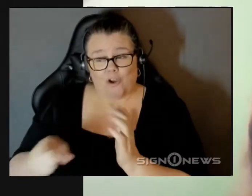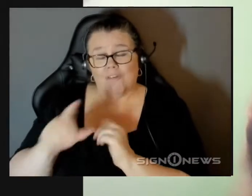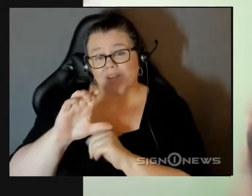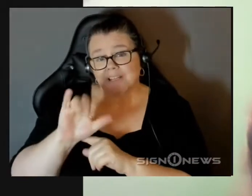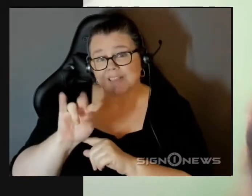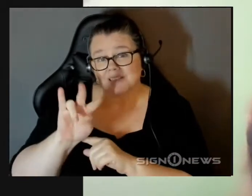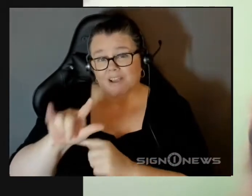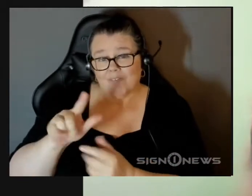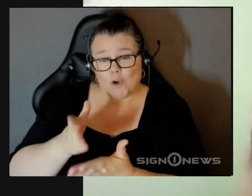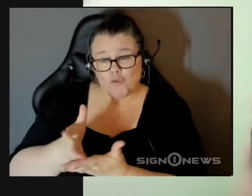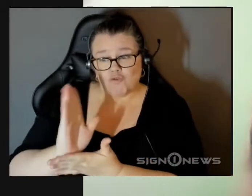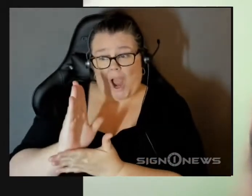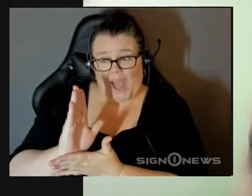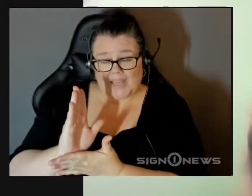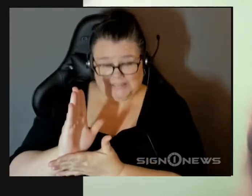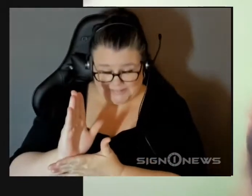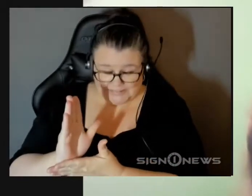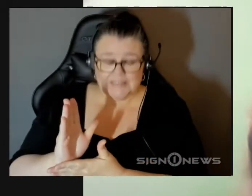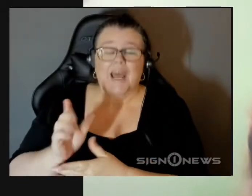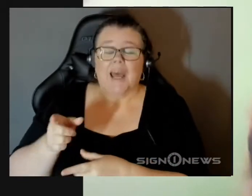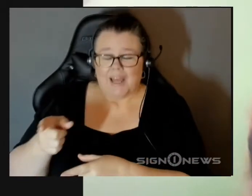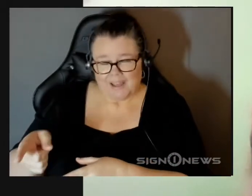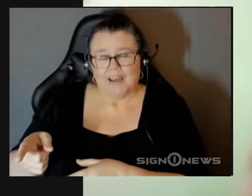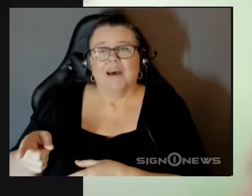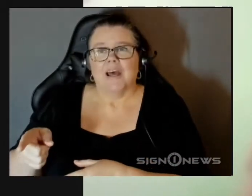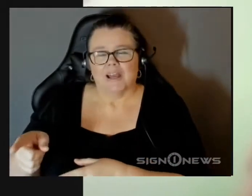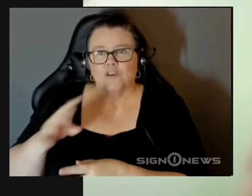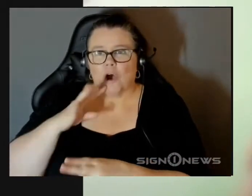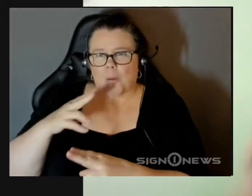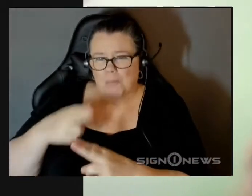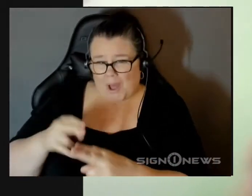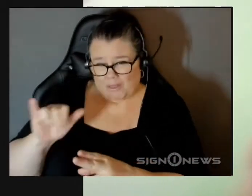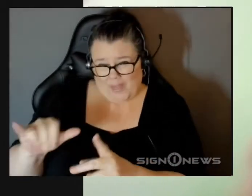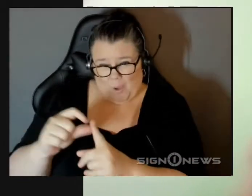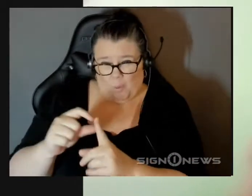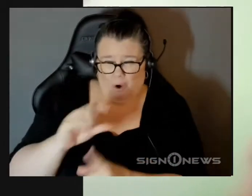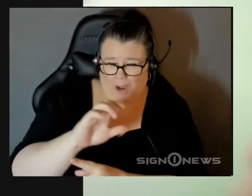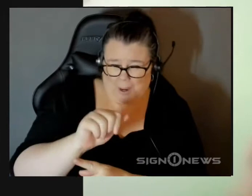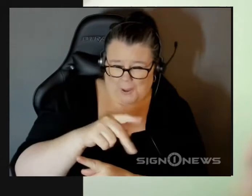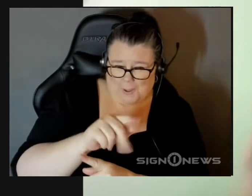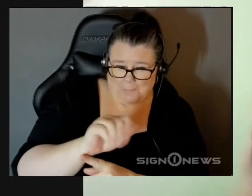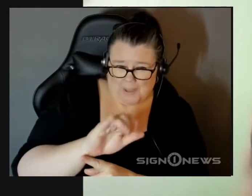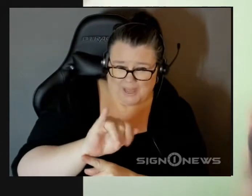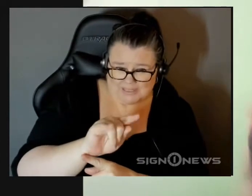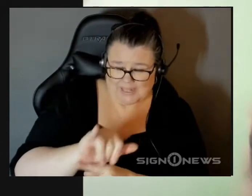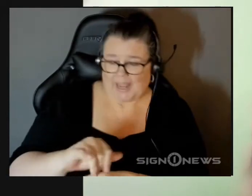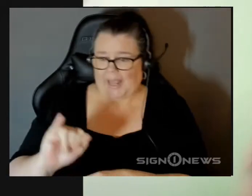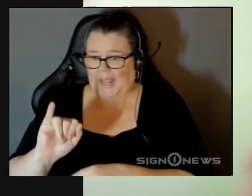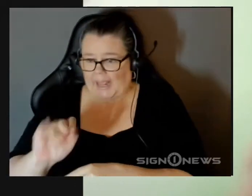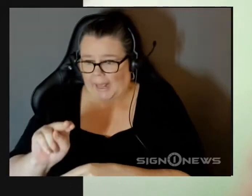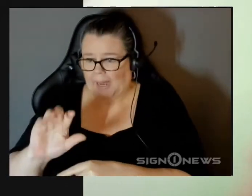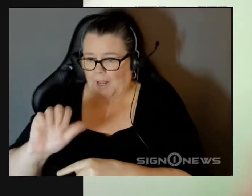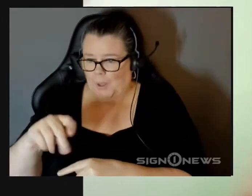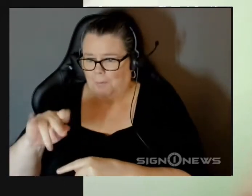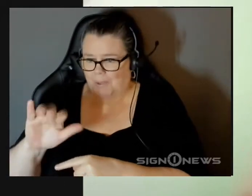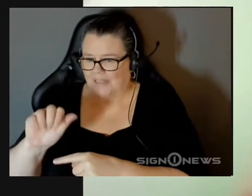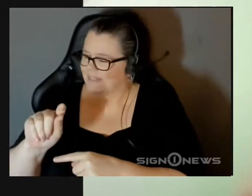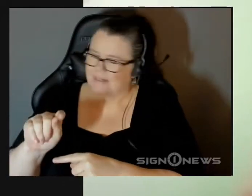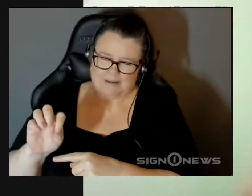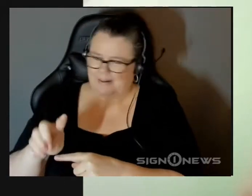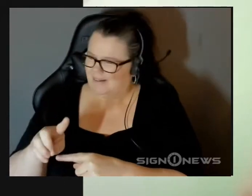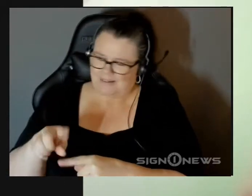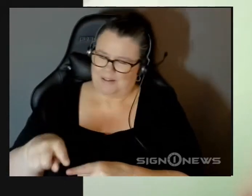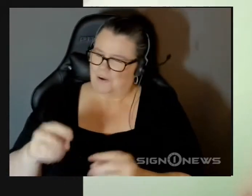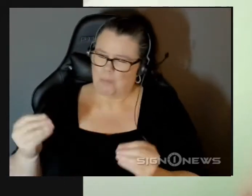like capacity or incapacitated, because it is becoming more of a kind of controversial term. And we're seeing model